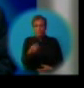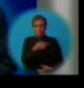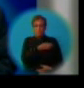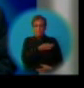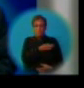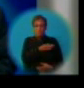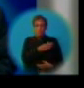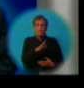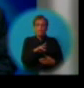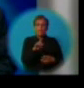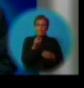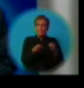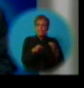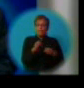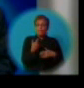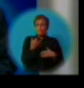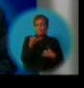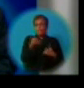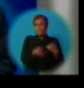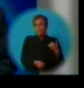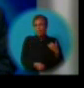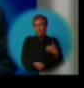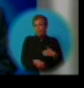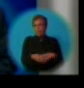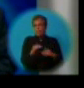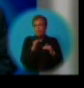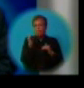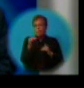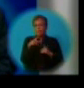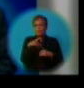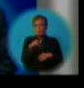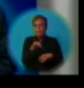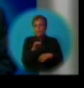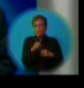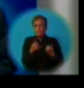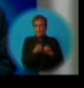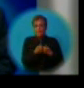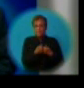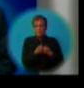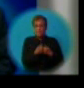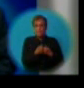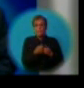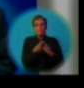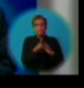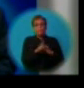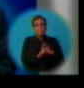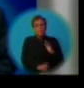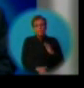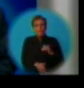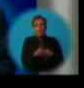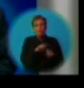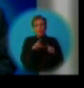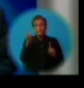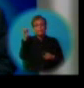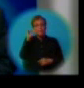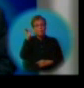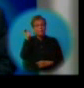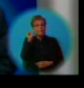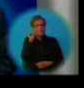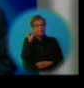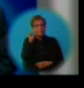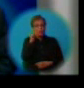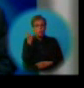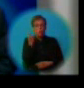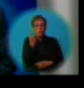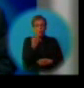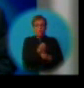lightweight. Now, once you make it to your category final, you advance to the Pan Am Games. So, missing out is Damian Seeley.